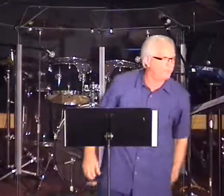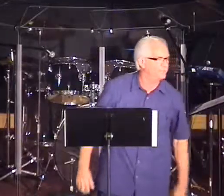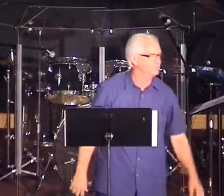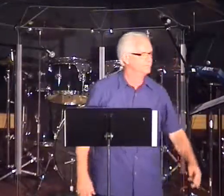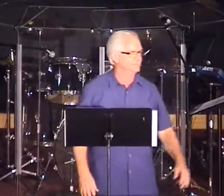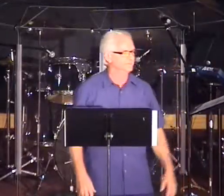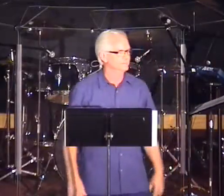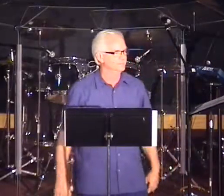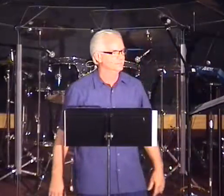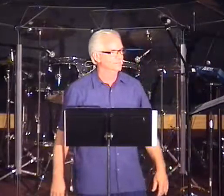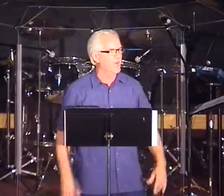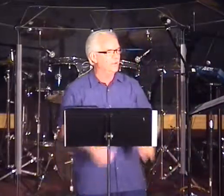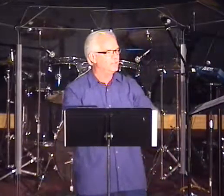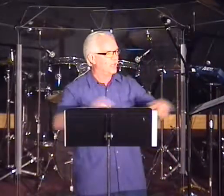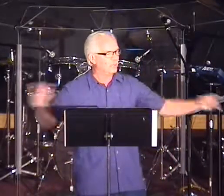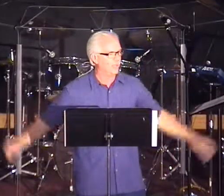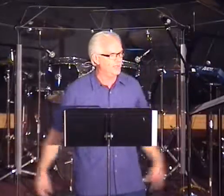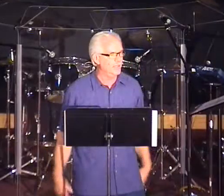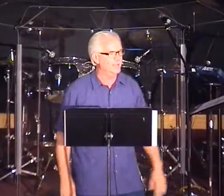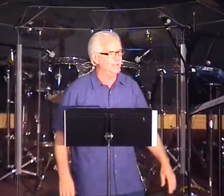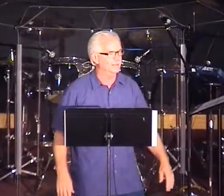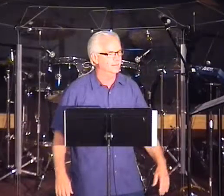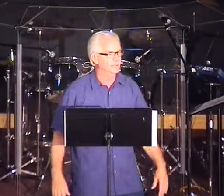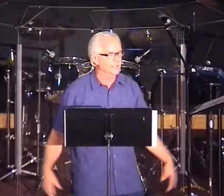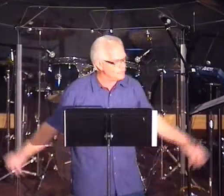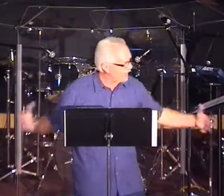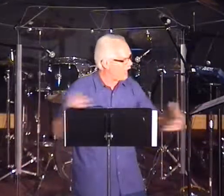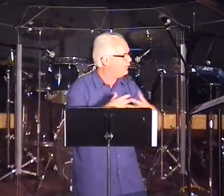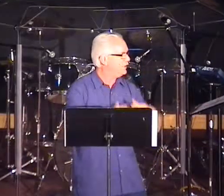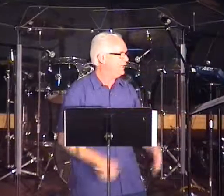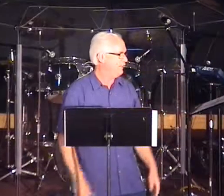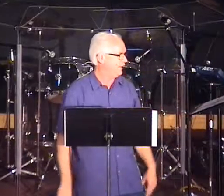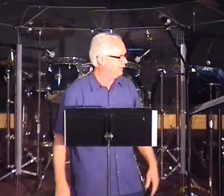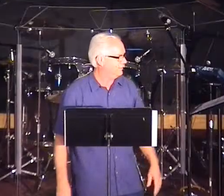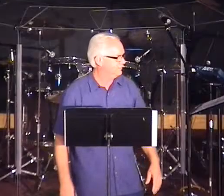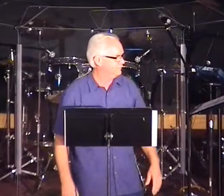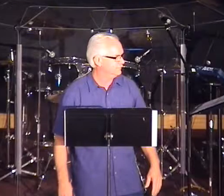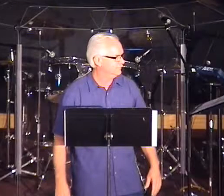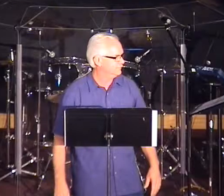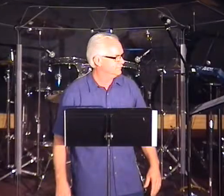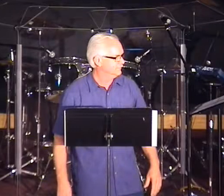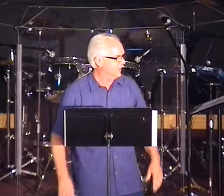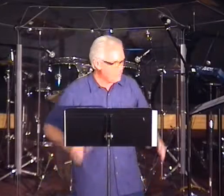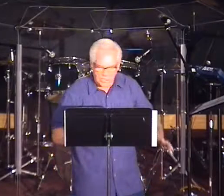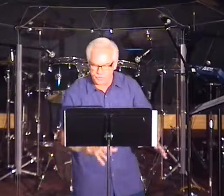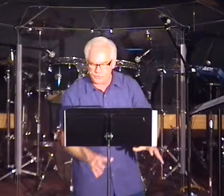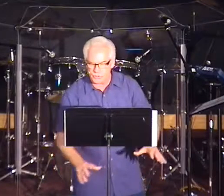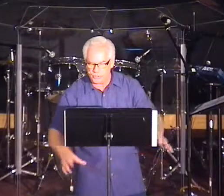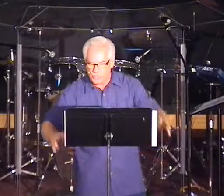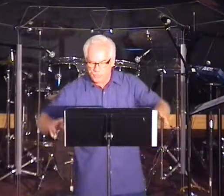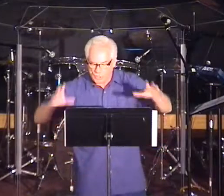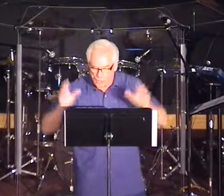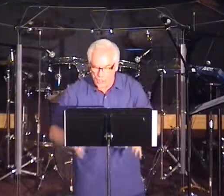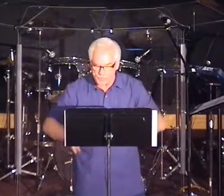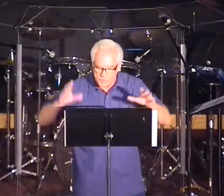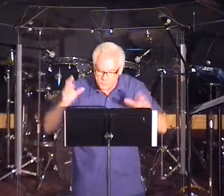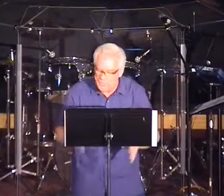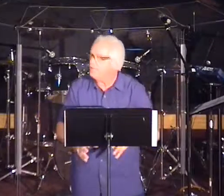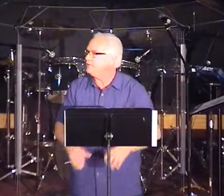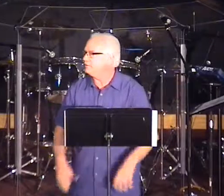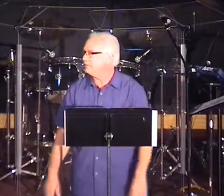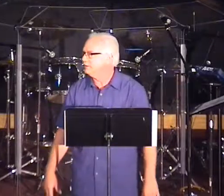stuff. No, he celebrated, didn't he? He was happy he came back home. He understood what